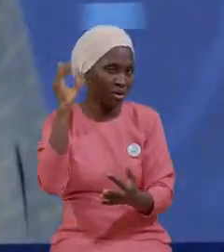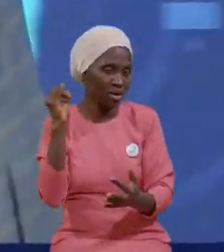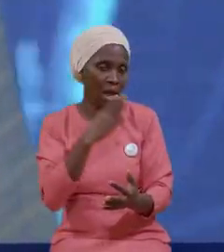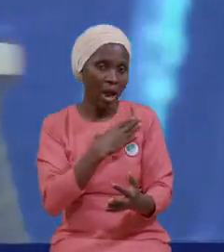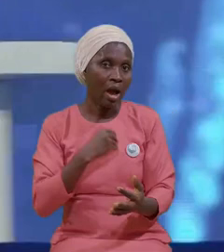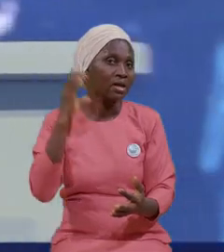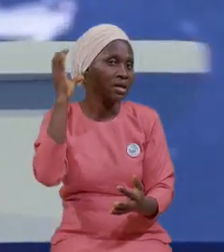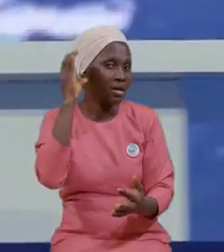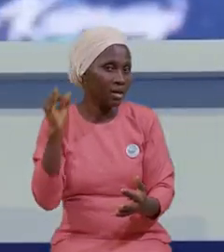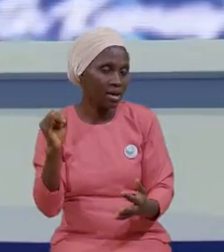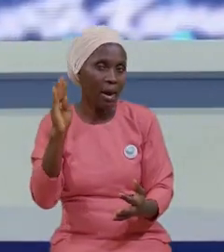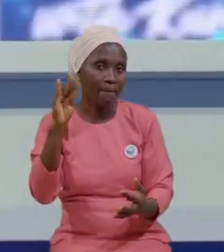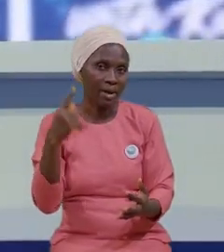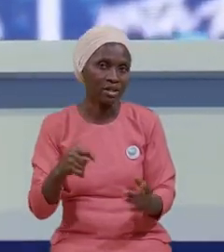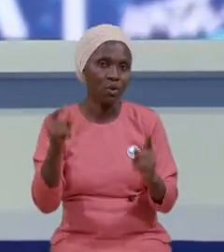of God.